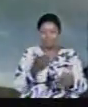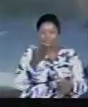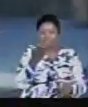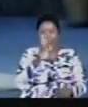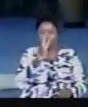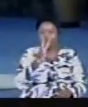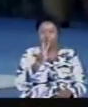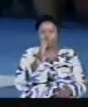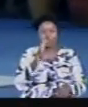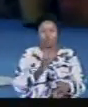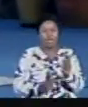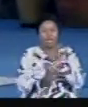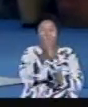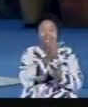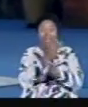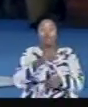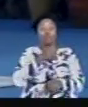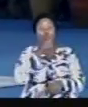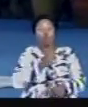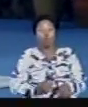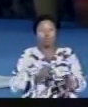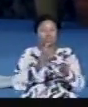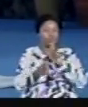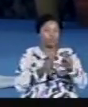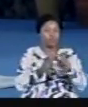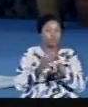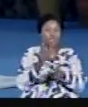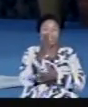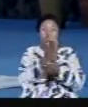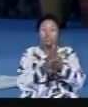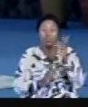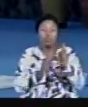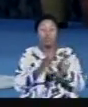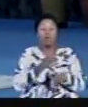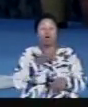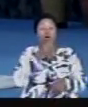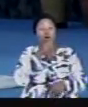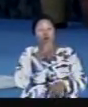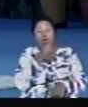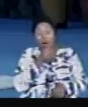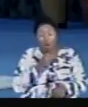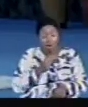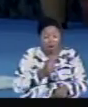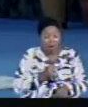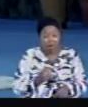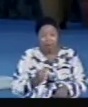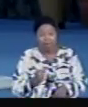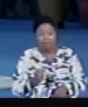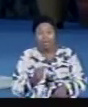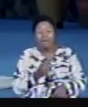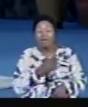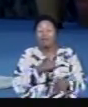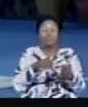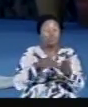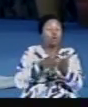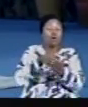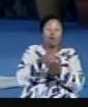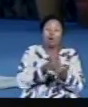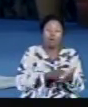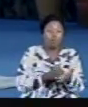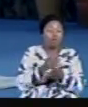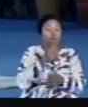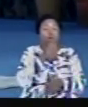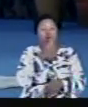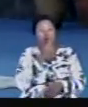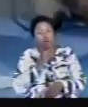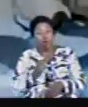old people. Some people are old and frail, old and